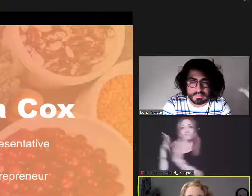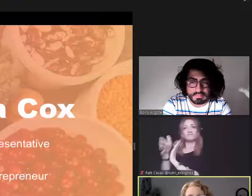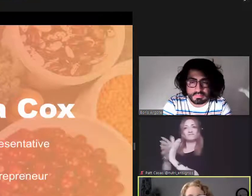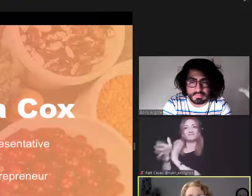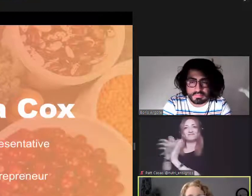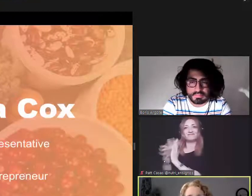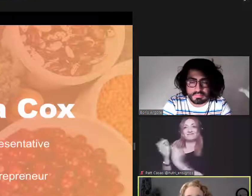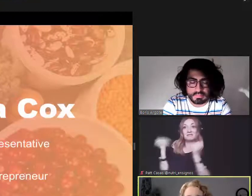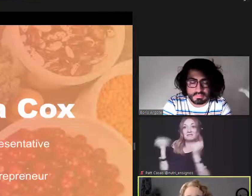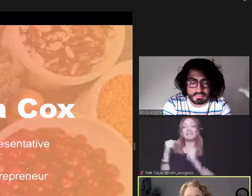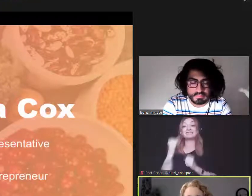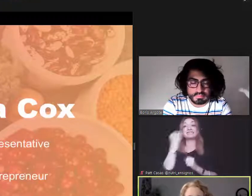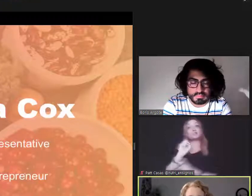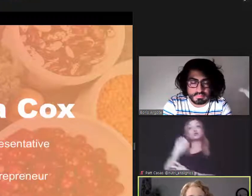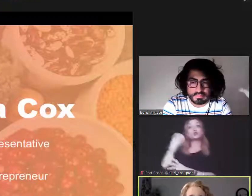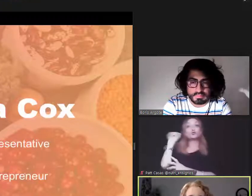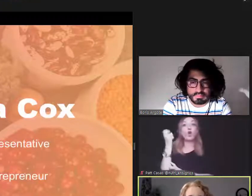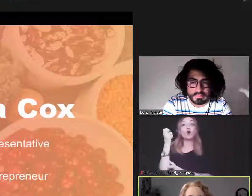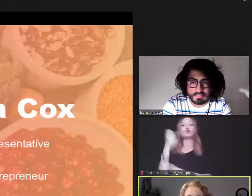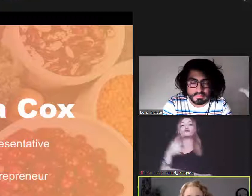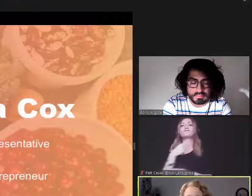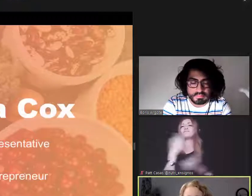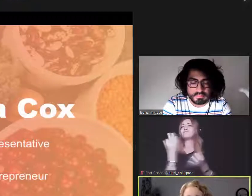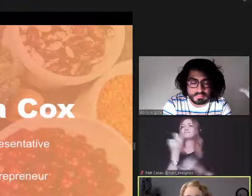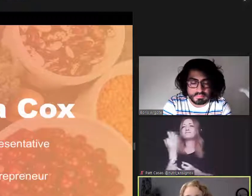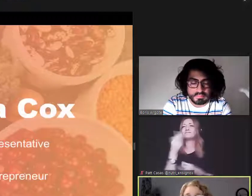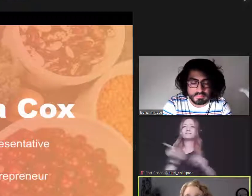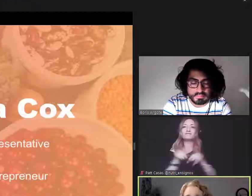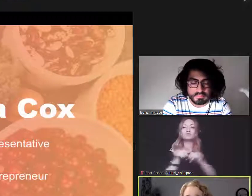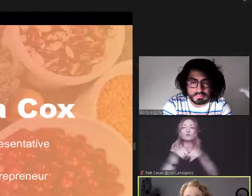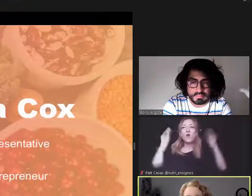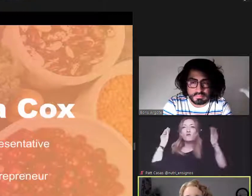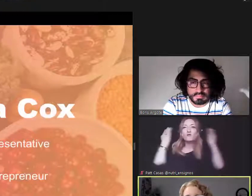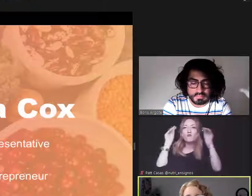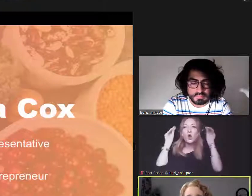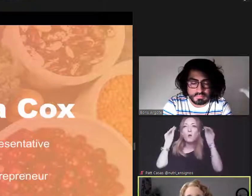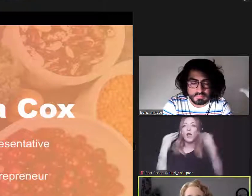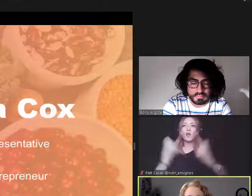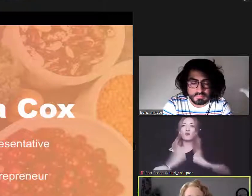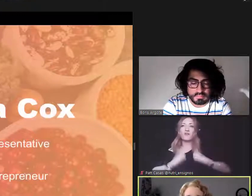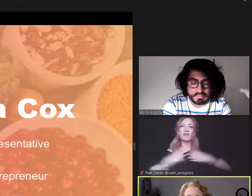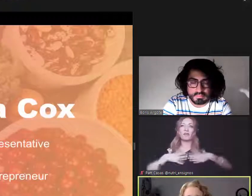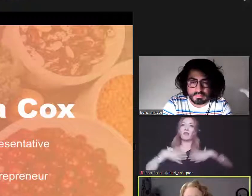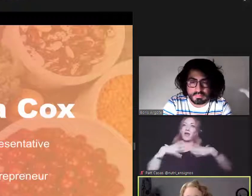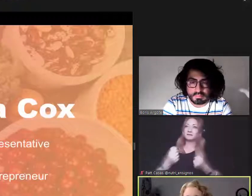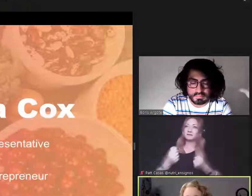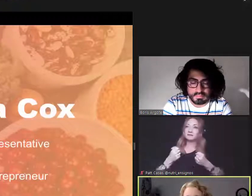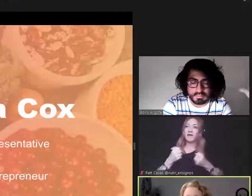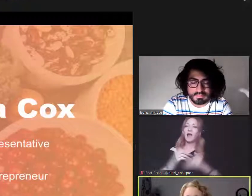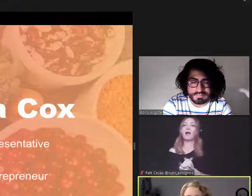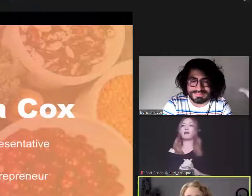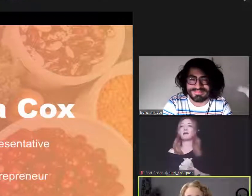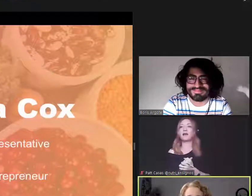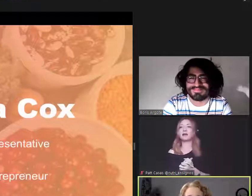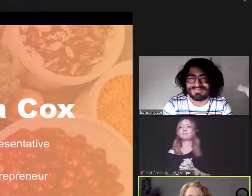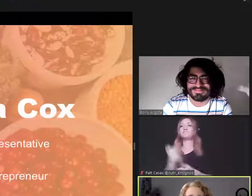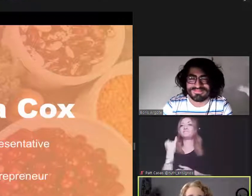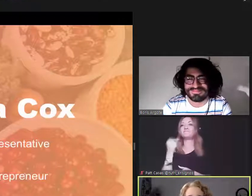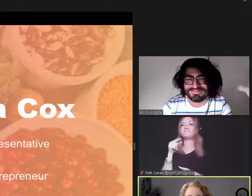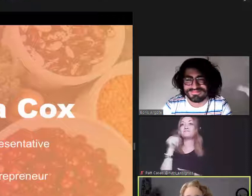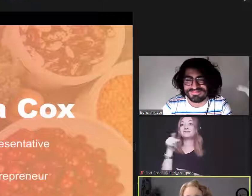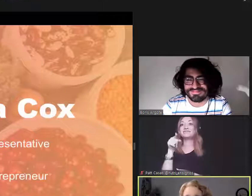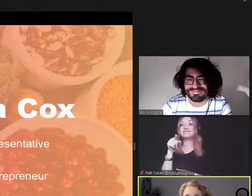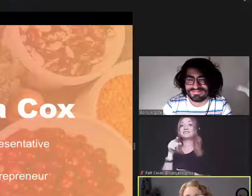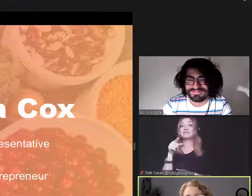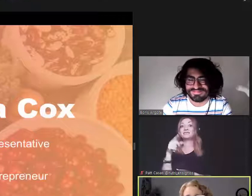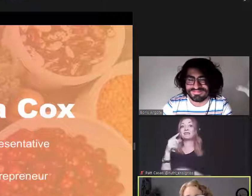training. And you must join us on the 19th for the lifestyle training because